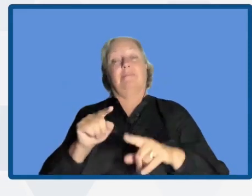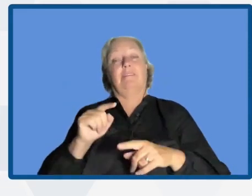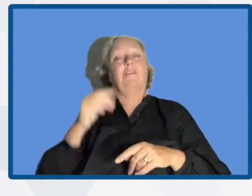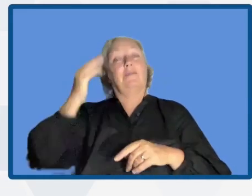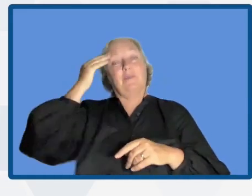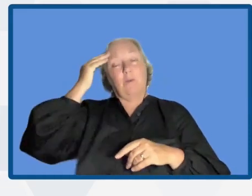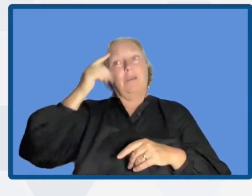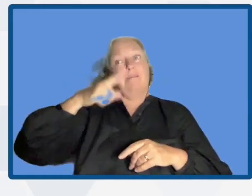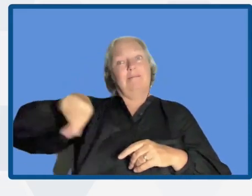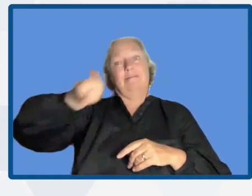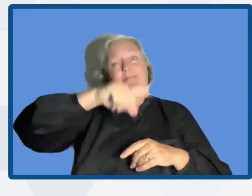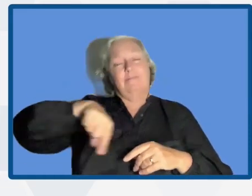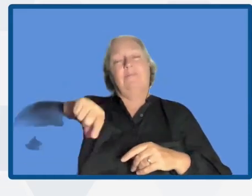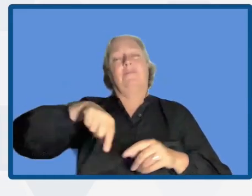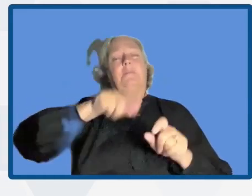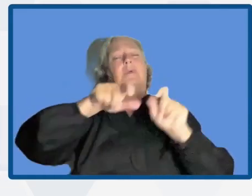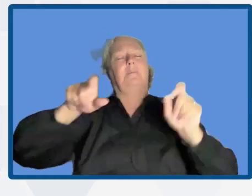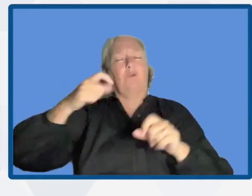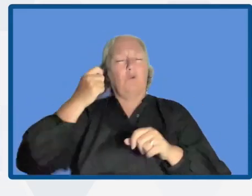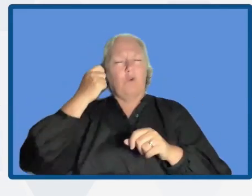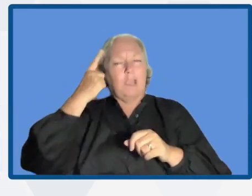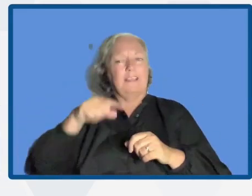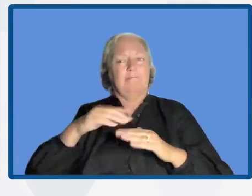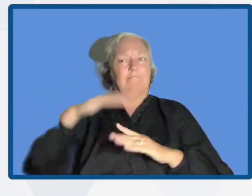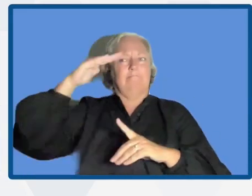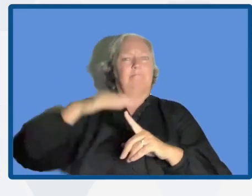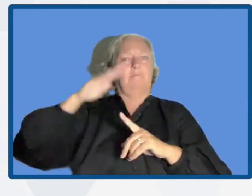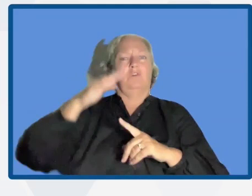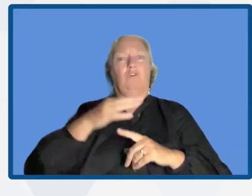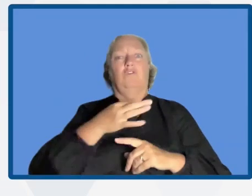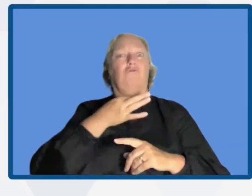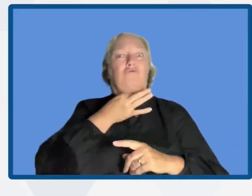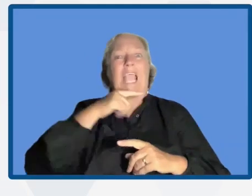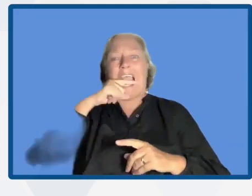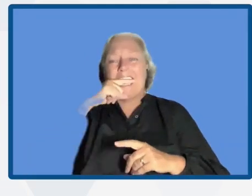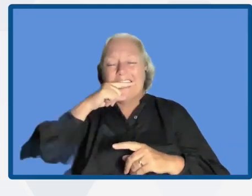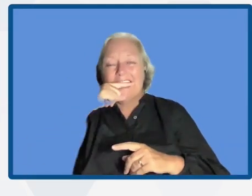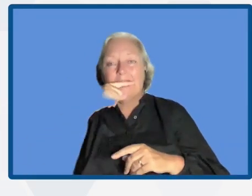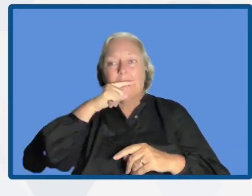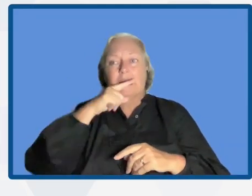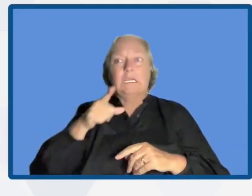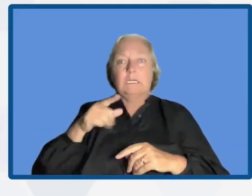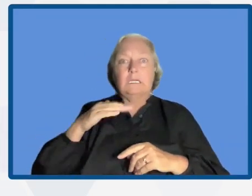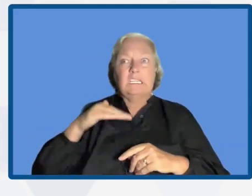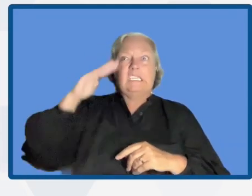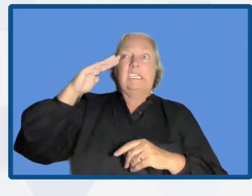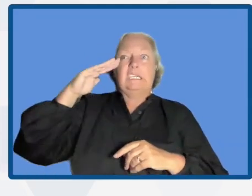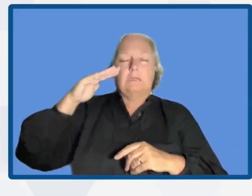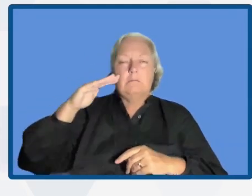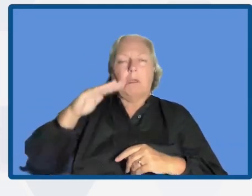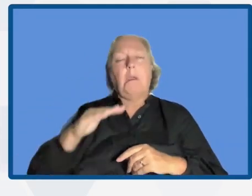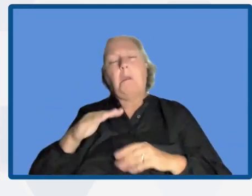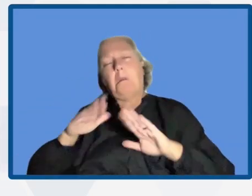to understand the level of risk to which the population is exposed and how that risk